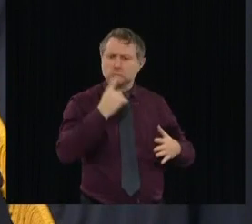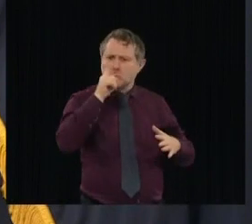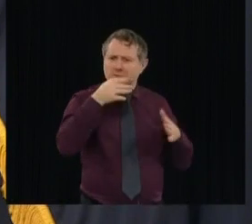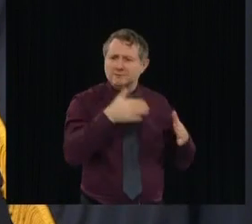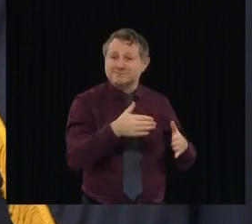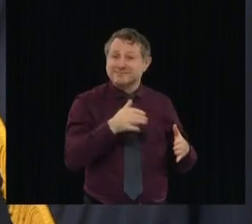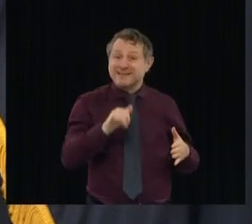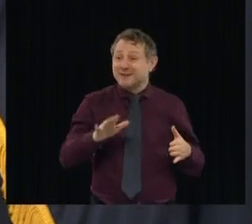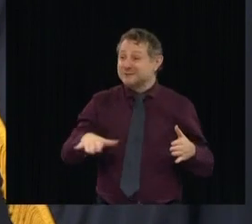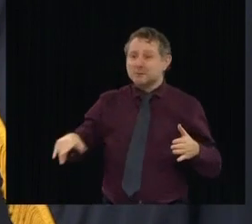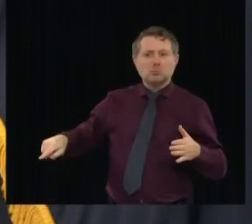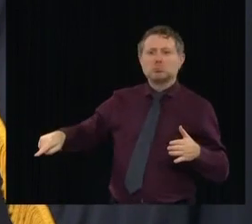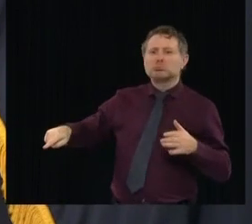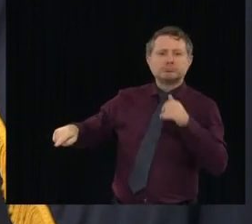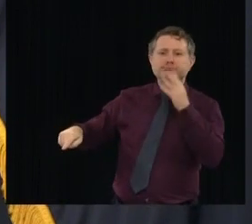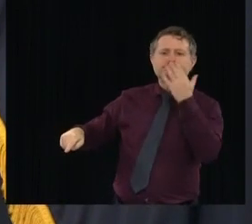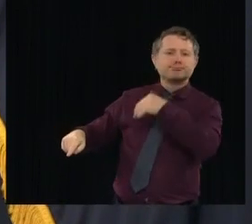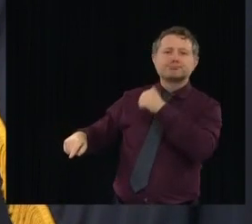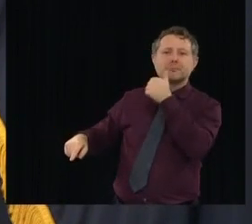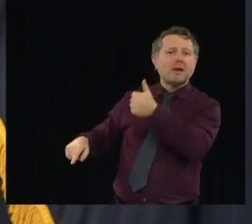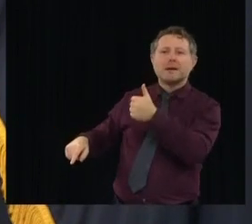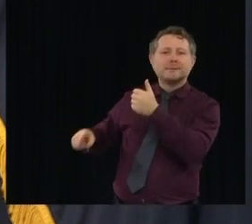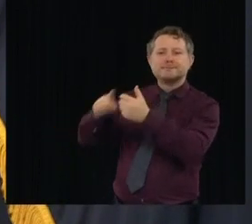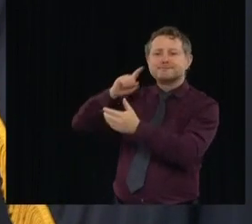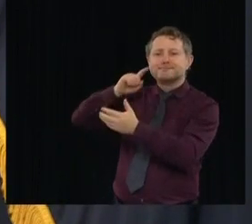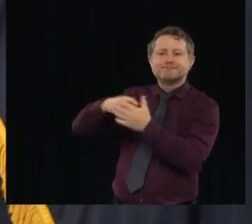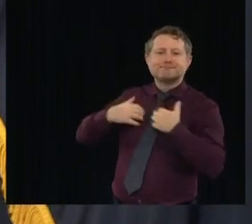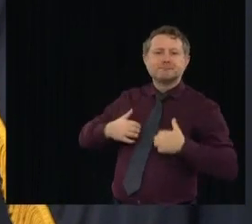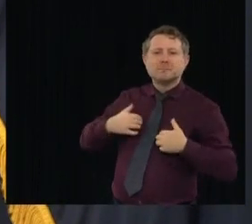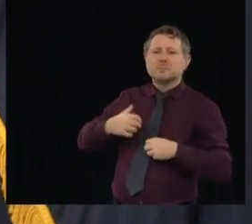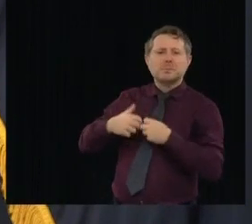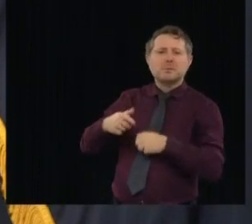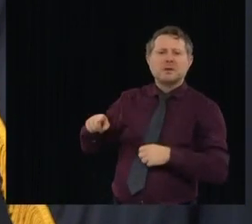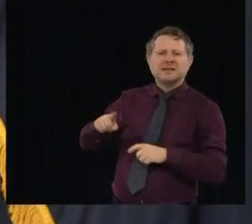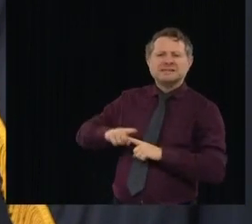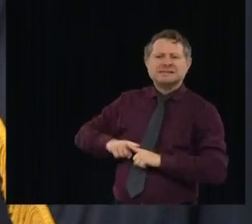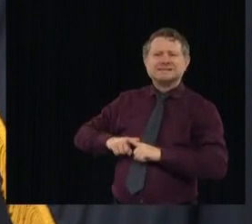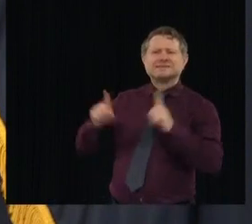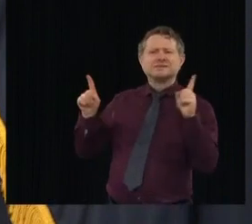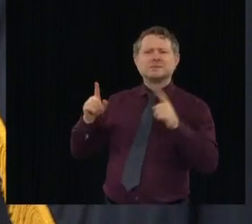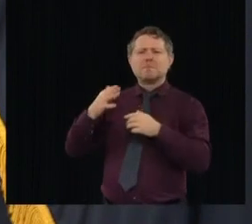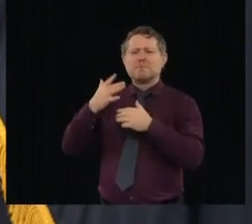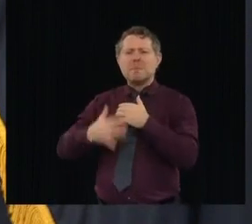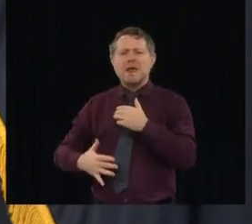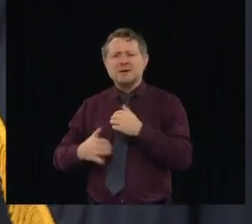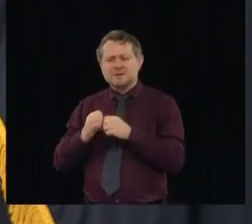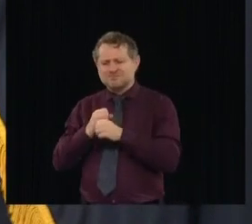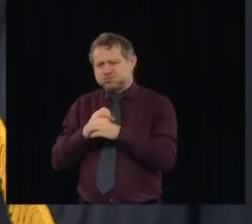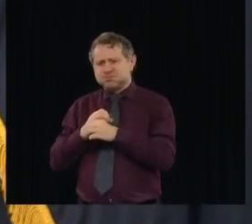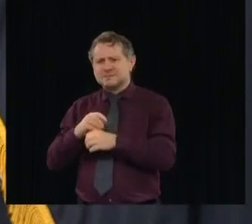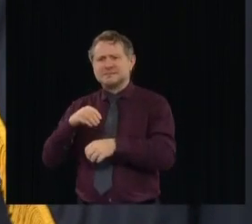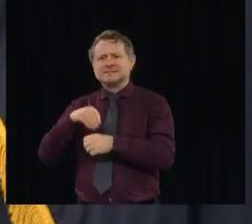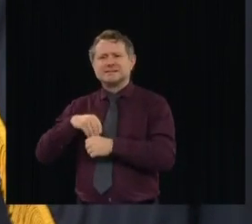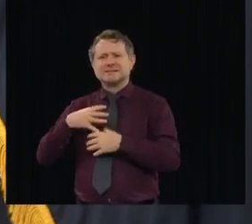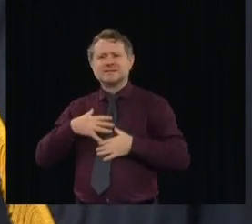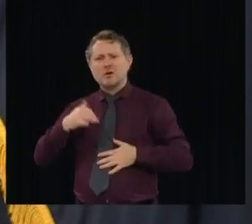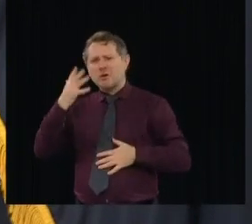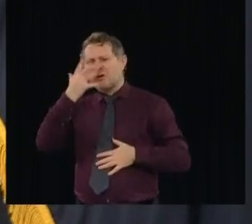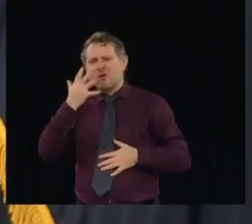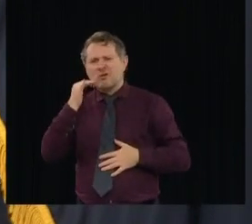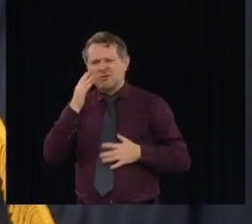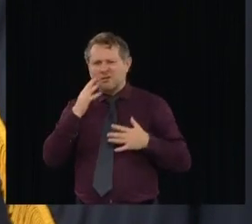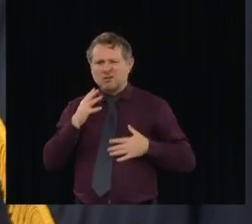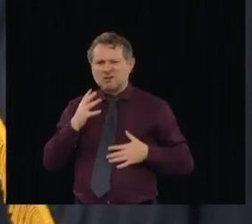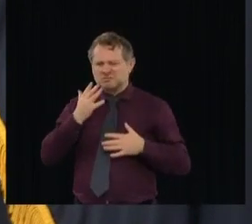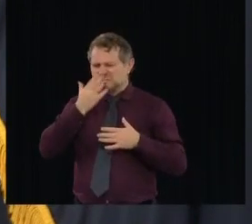an inflammation of the blood vessels. So it did not look or smell like a COVID case. When they